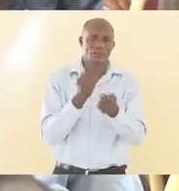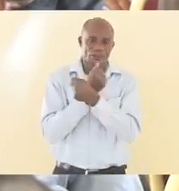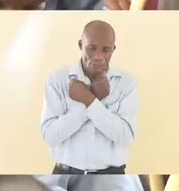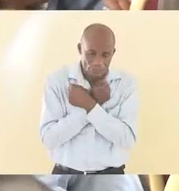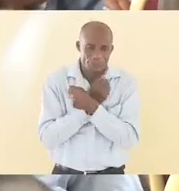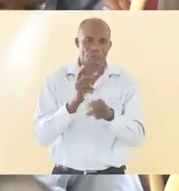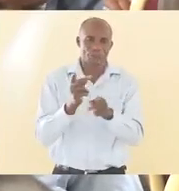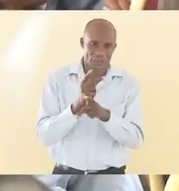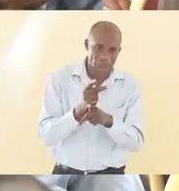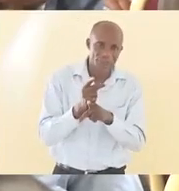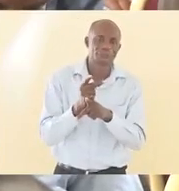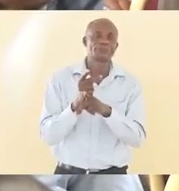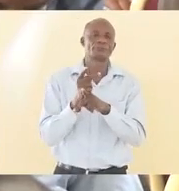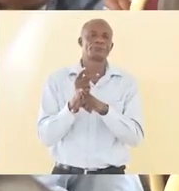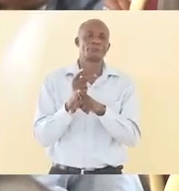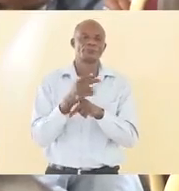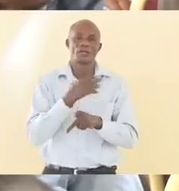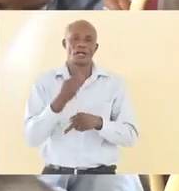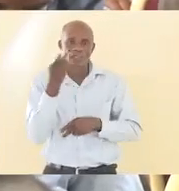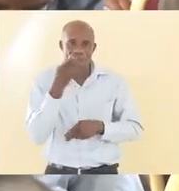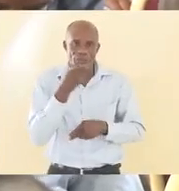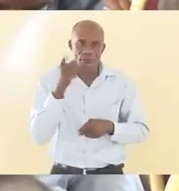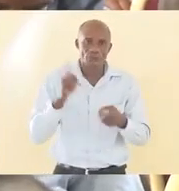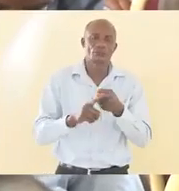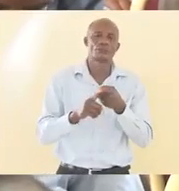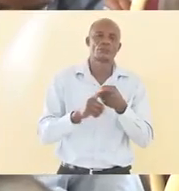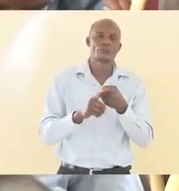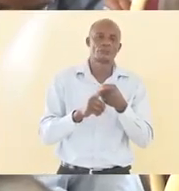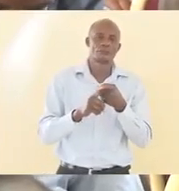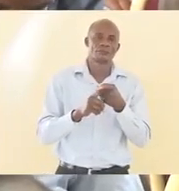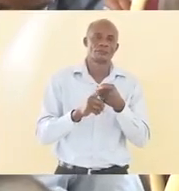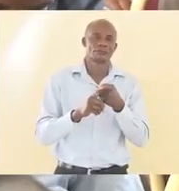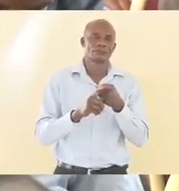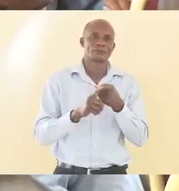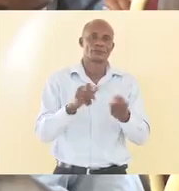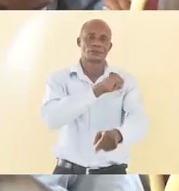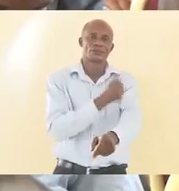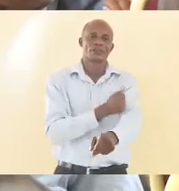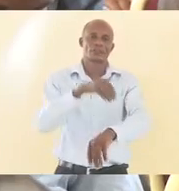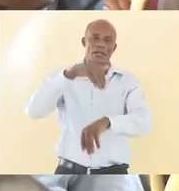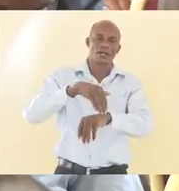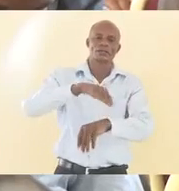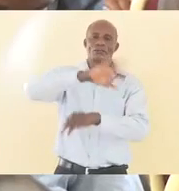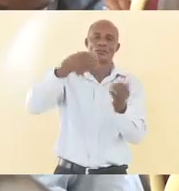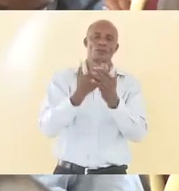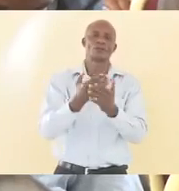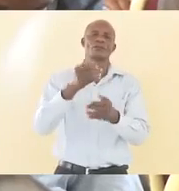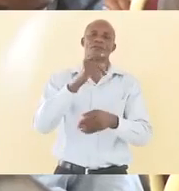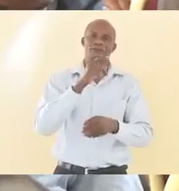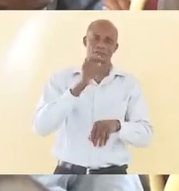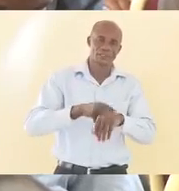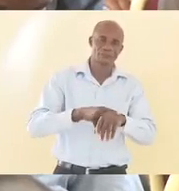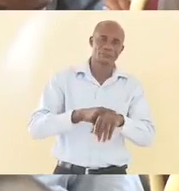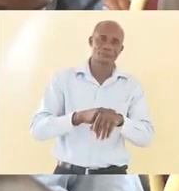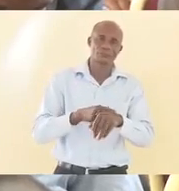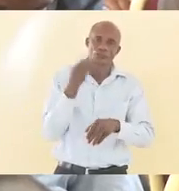one another, care for one another, empathize. And speak to the truth at all time. Don't look at the cause of speaking the